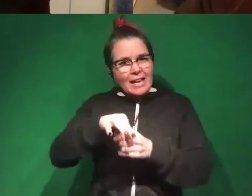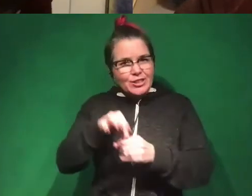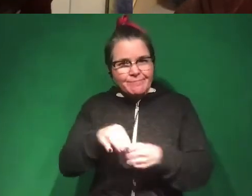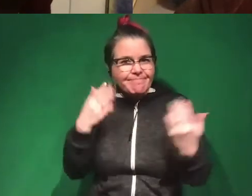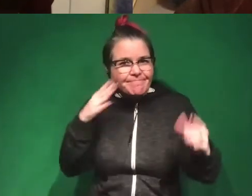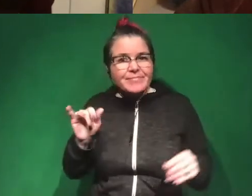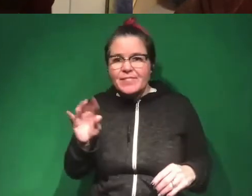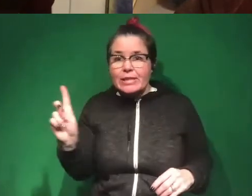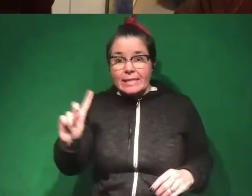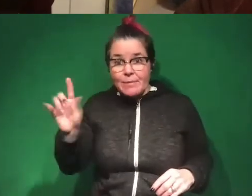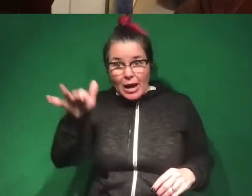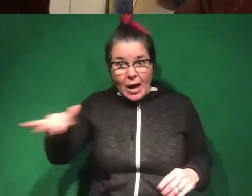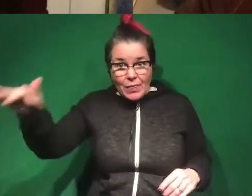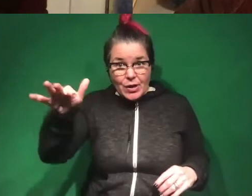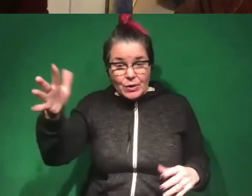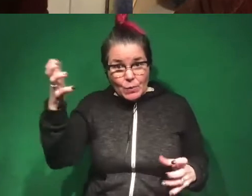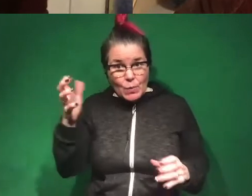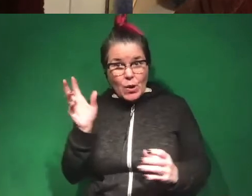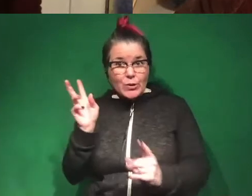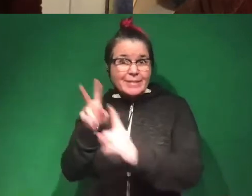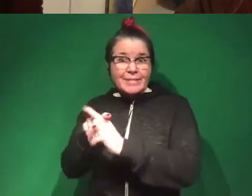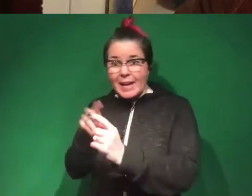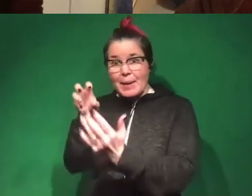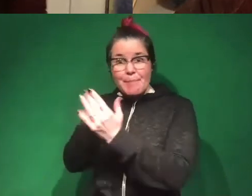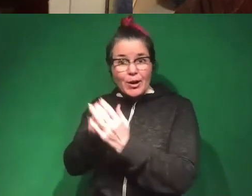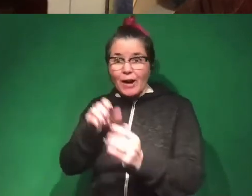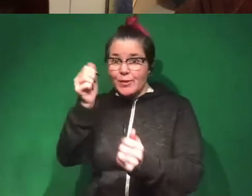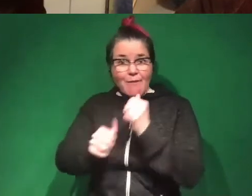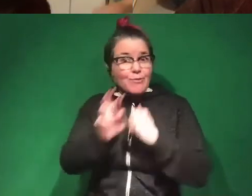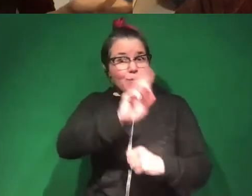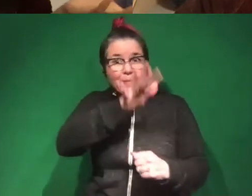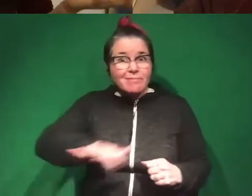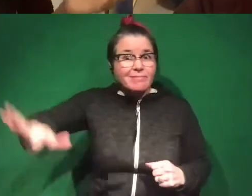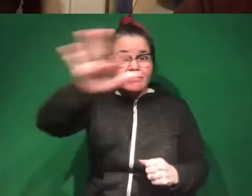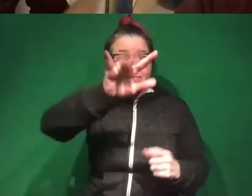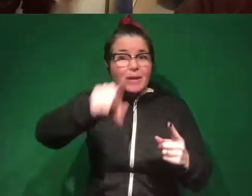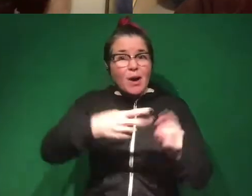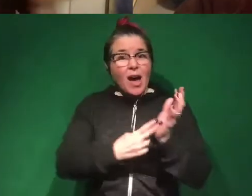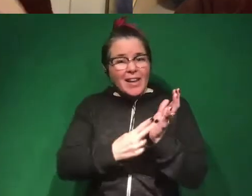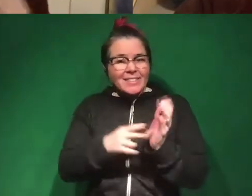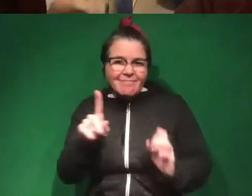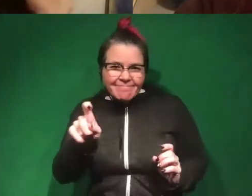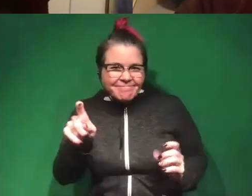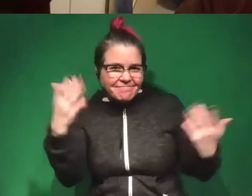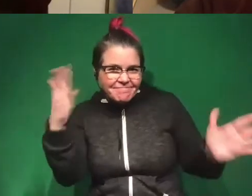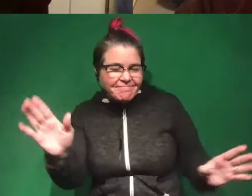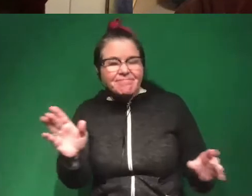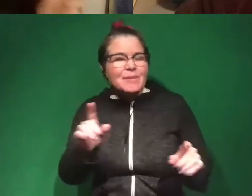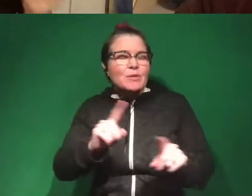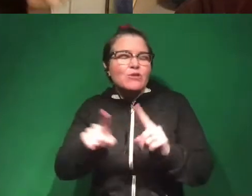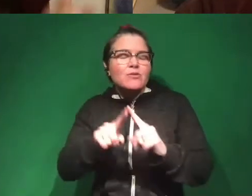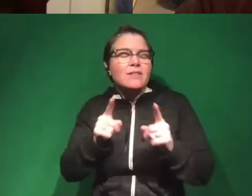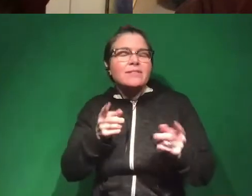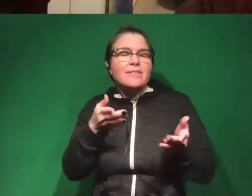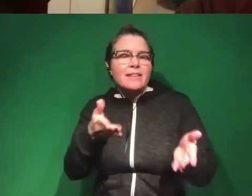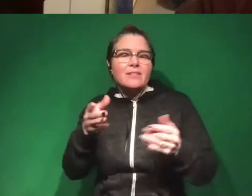If you're a Democrat out there, do you want to assign a paragraph to Republicans around the country on honesty? I'm not sure, but so we try to do a lot of different things to kind